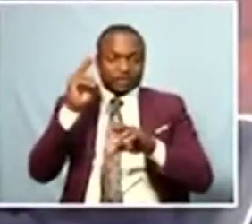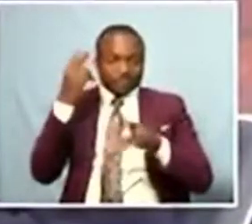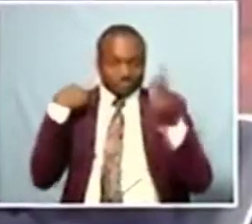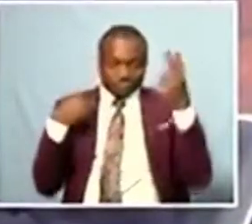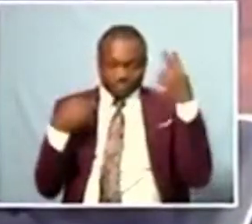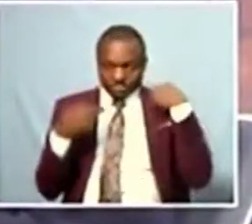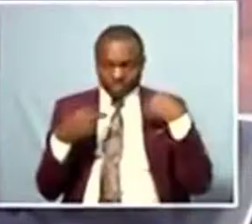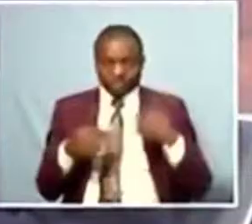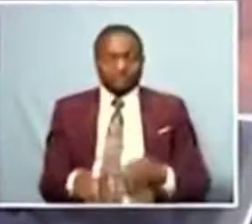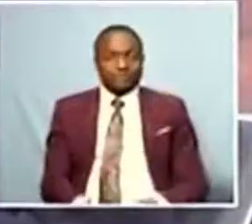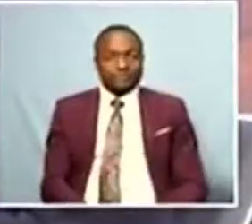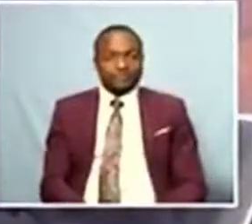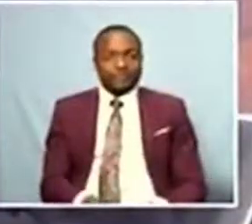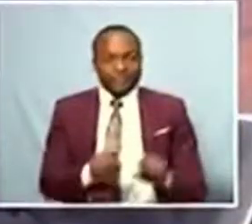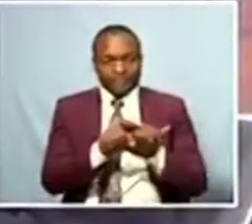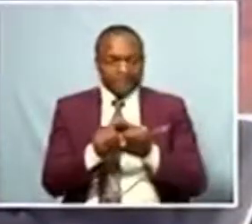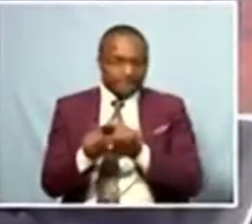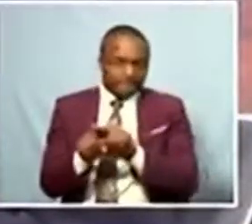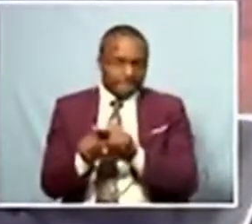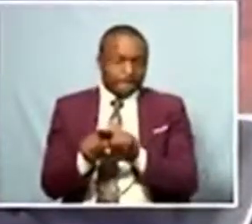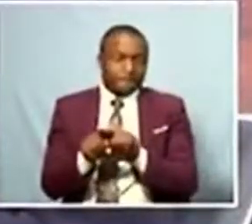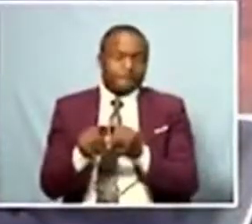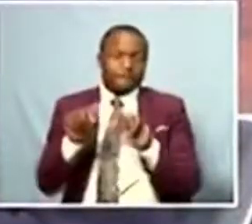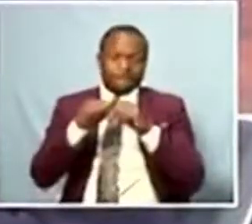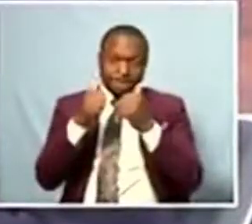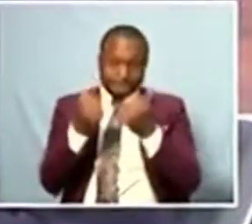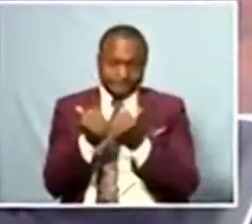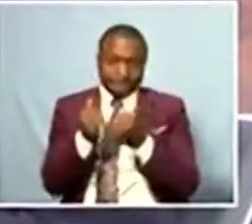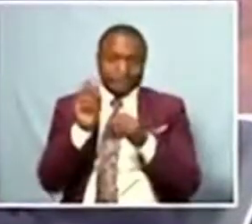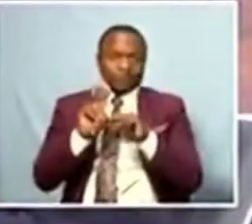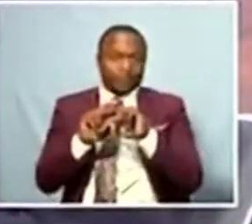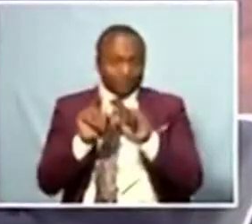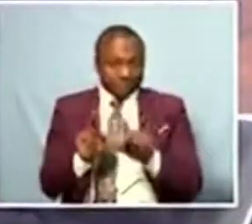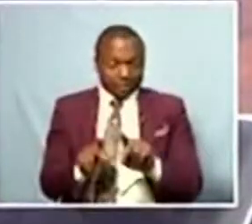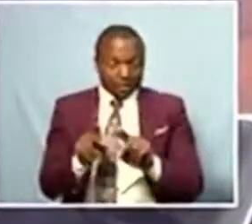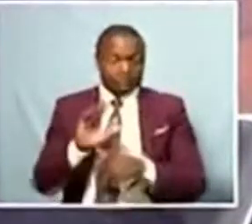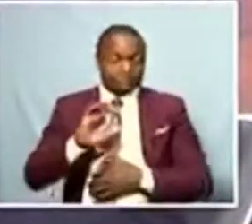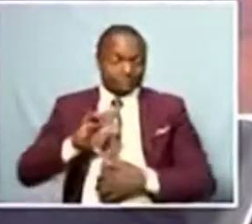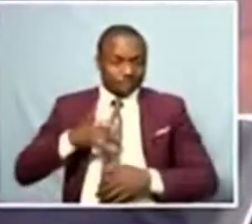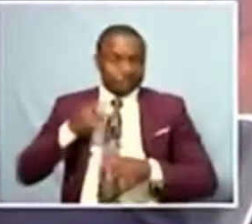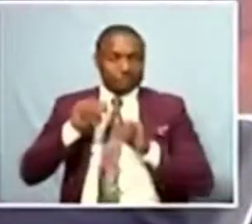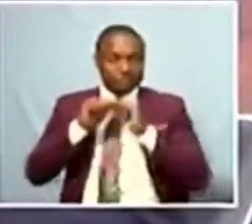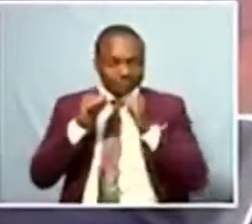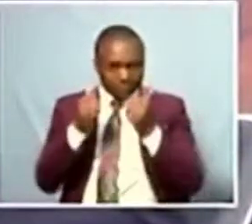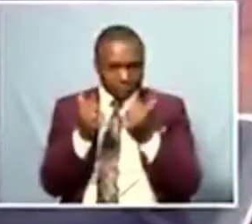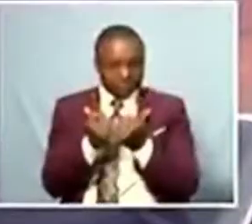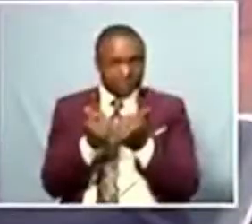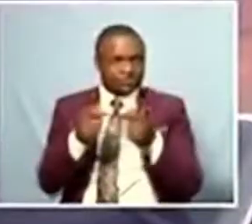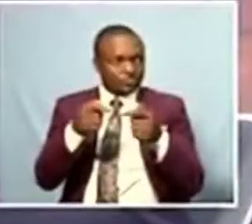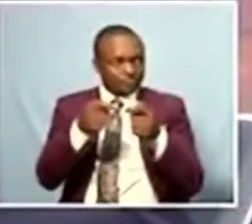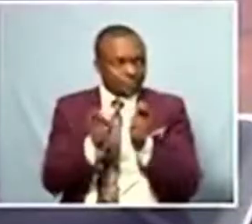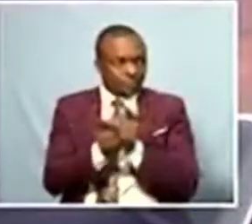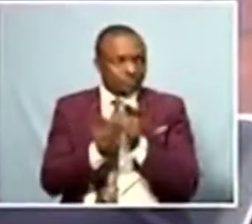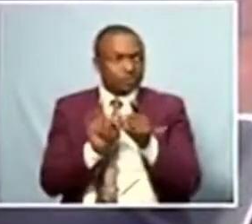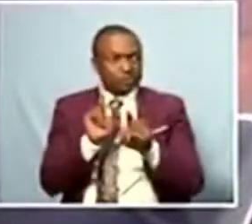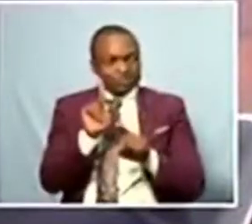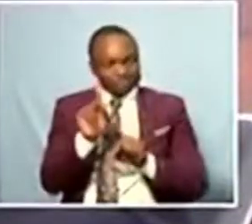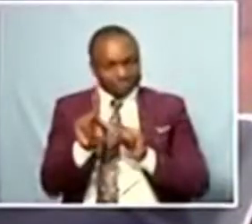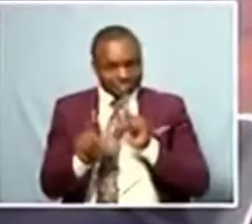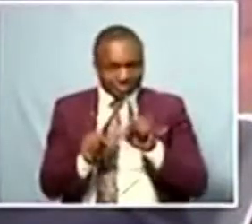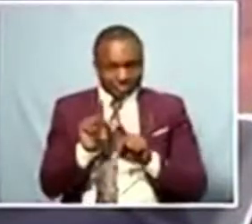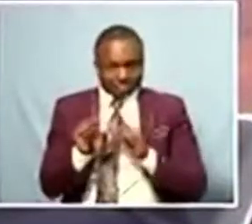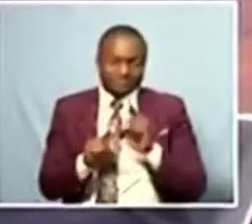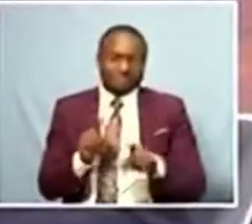And also an association, Chair, perhaps we feel an association is a group of individuals